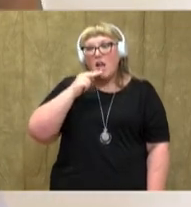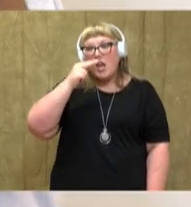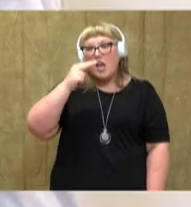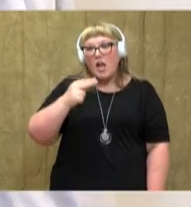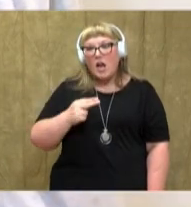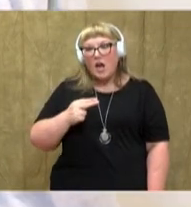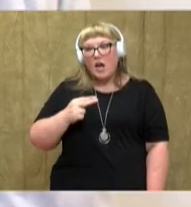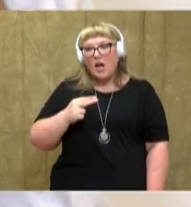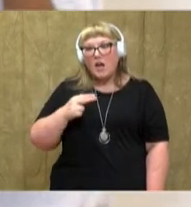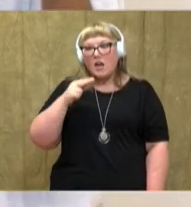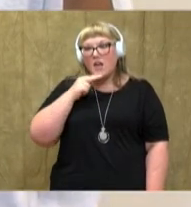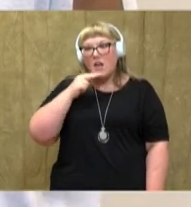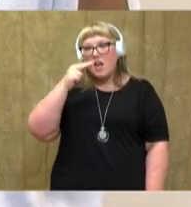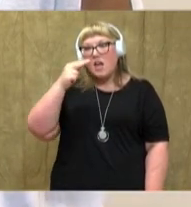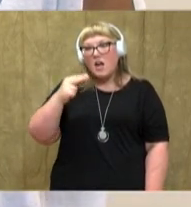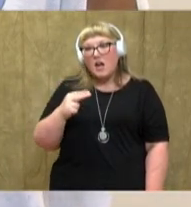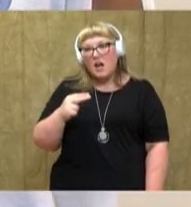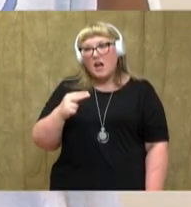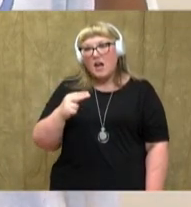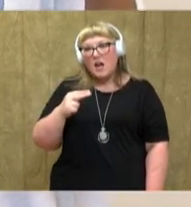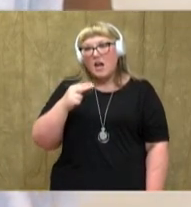When.